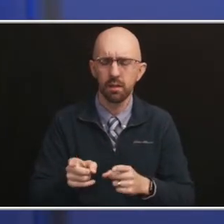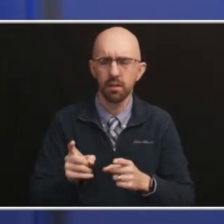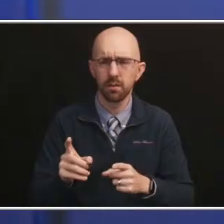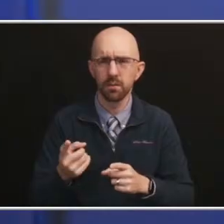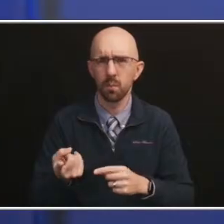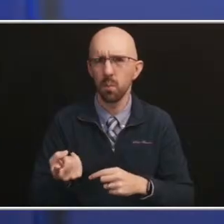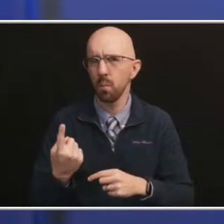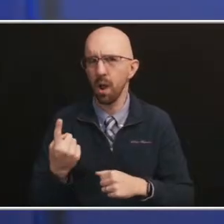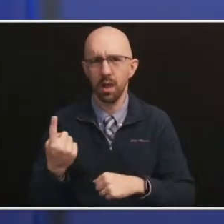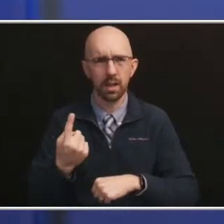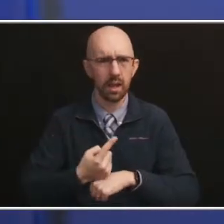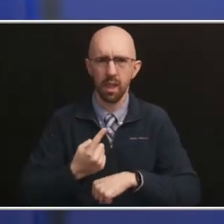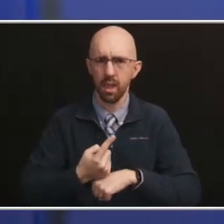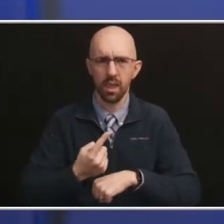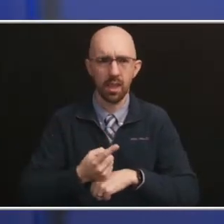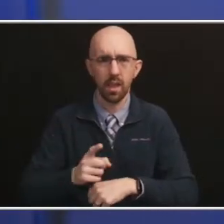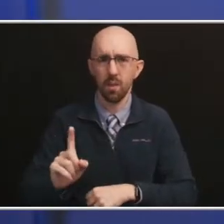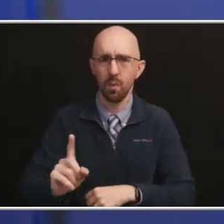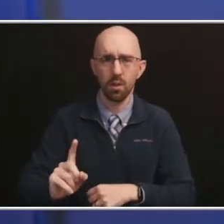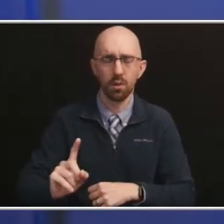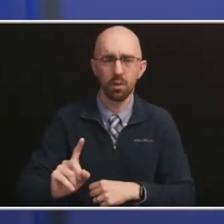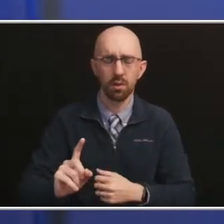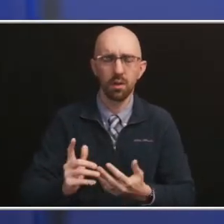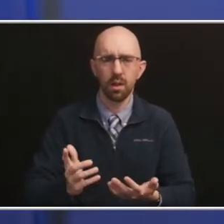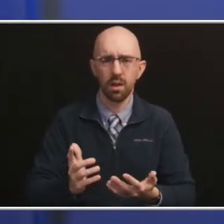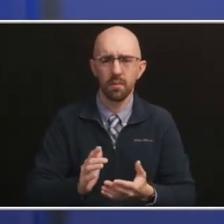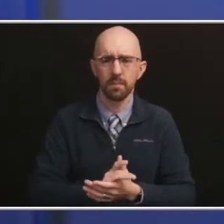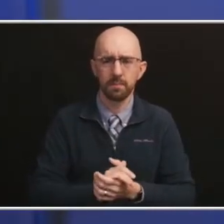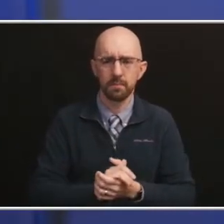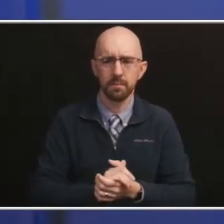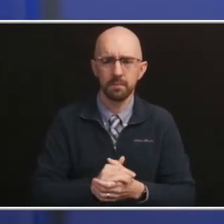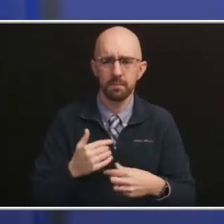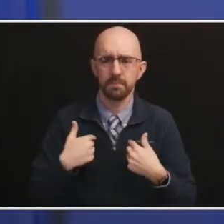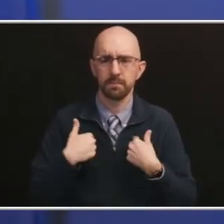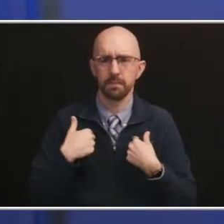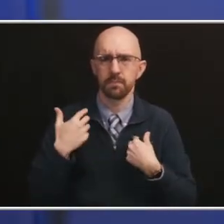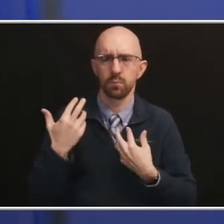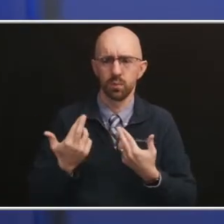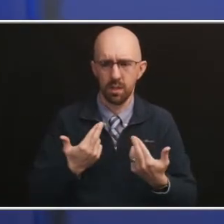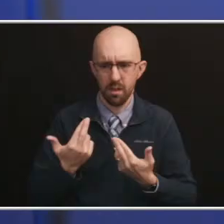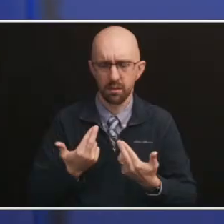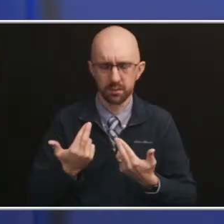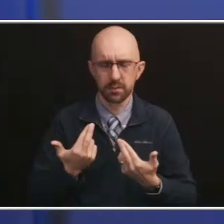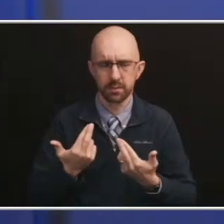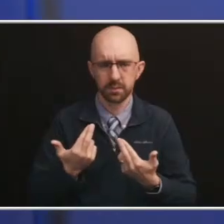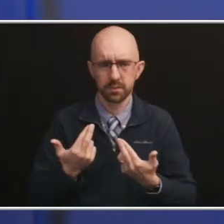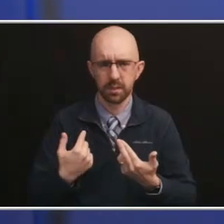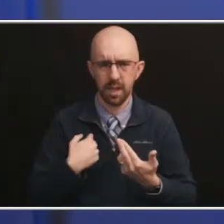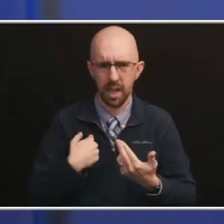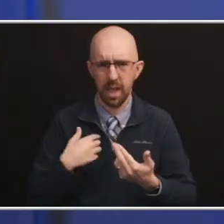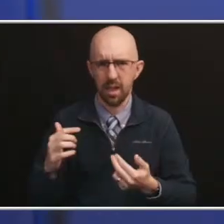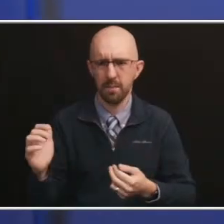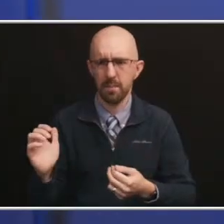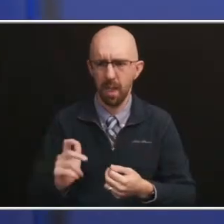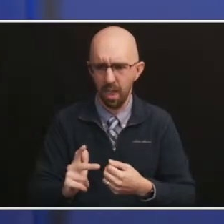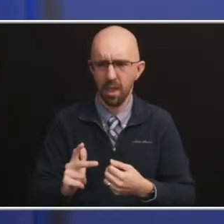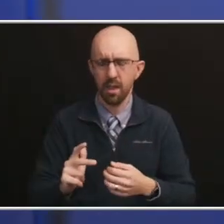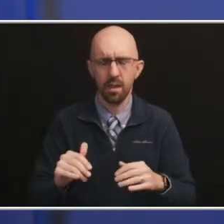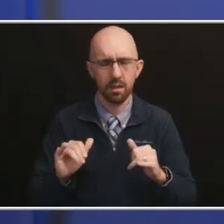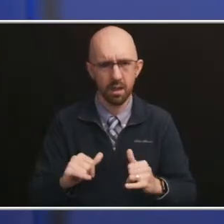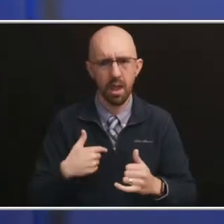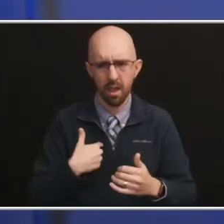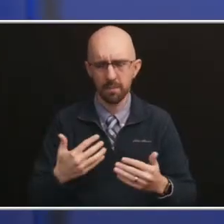day where I realized I'm back. Wow. I'm here.